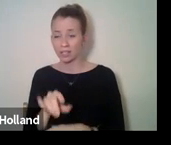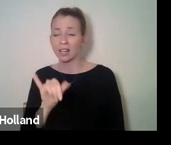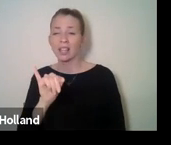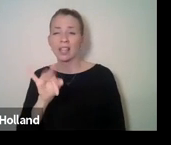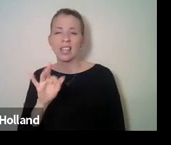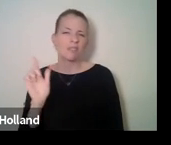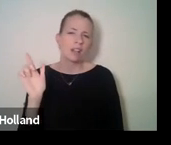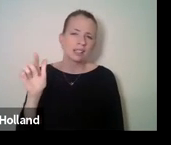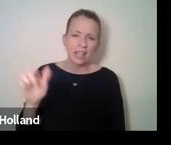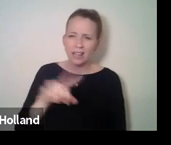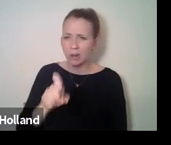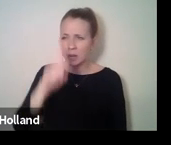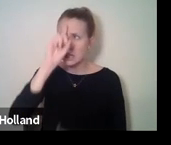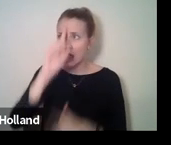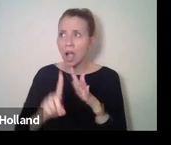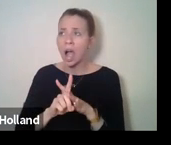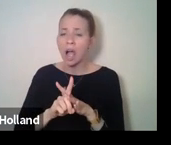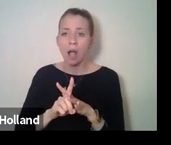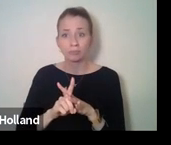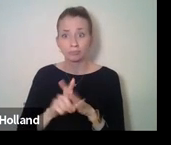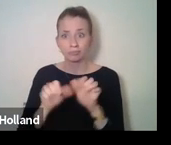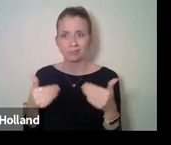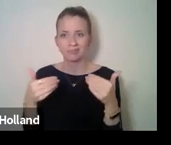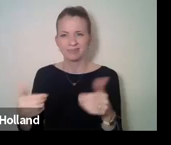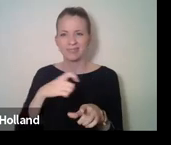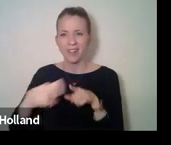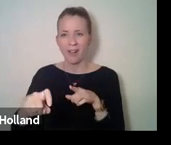day, you can call us at